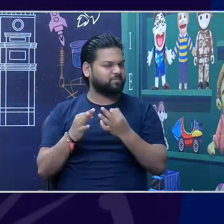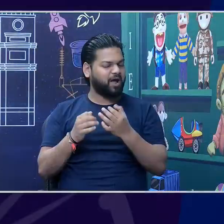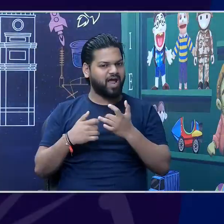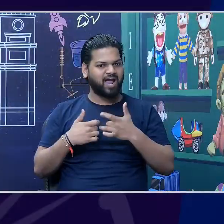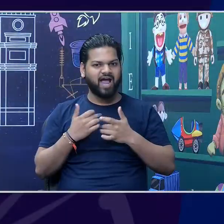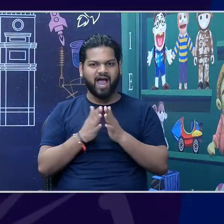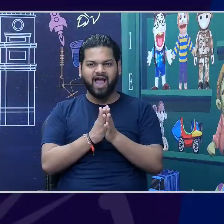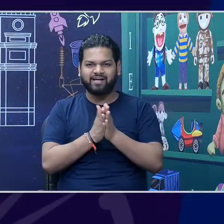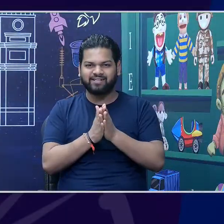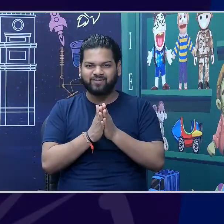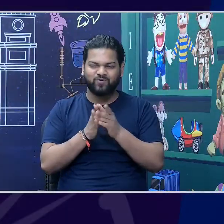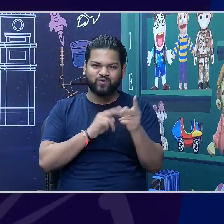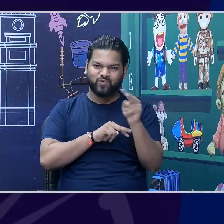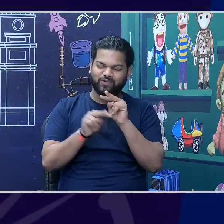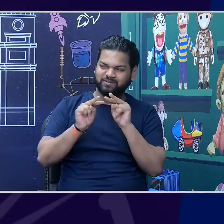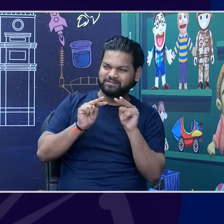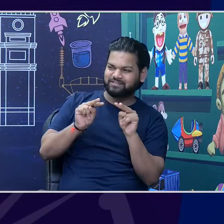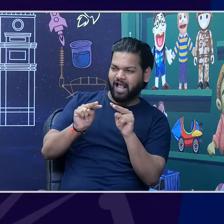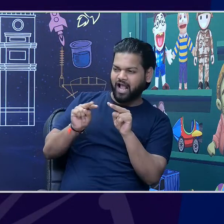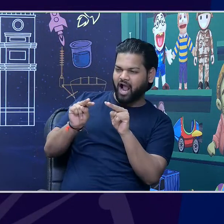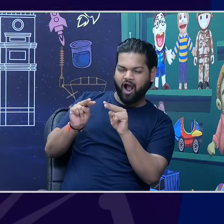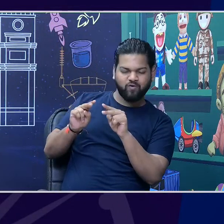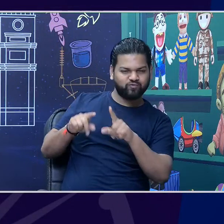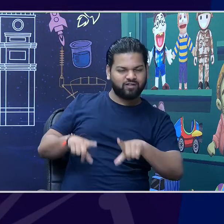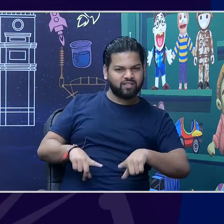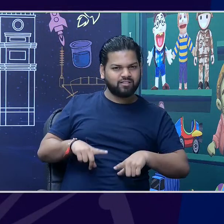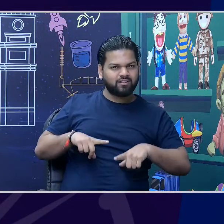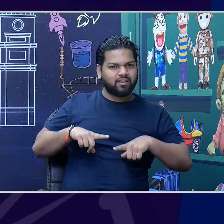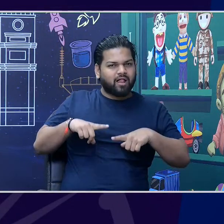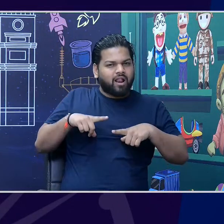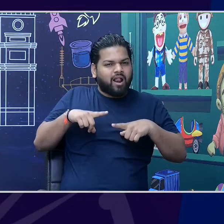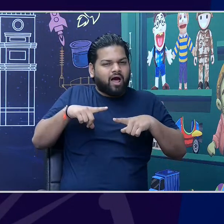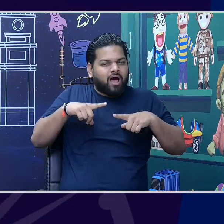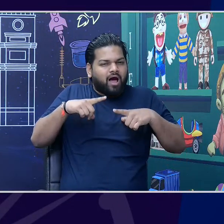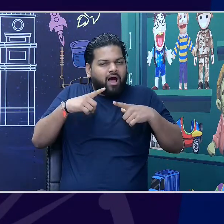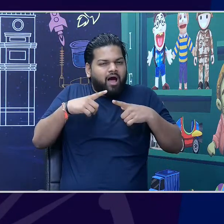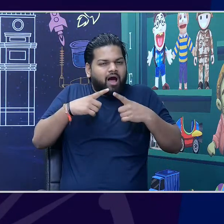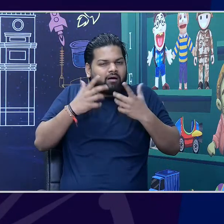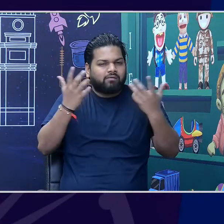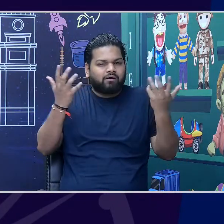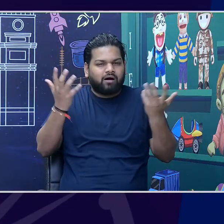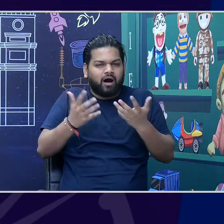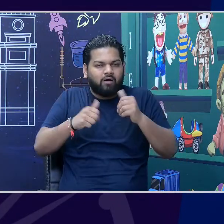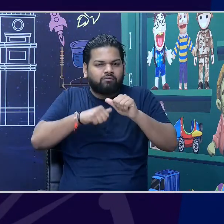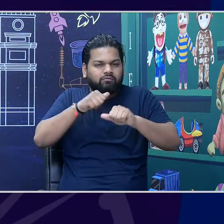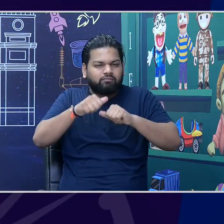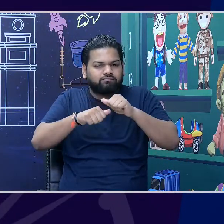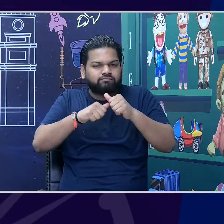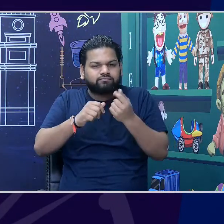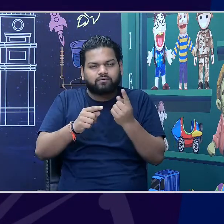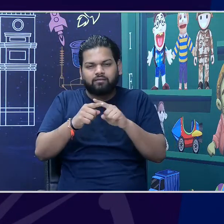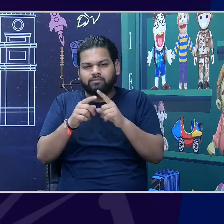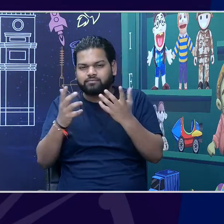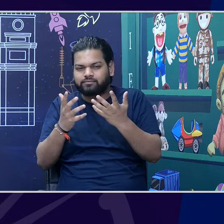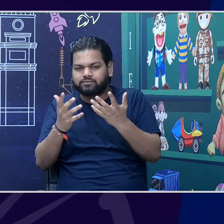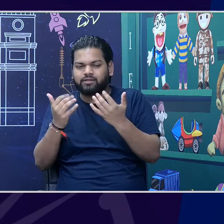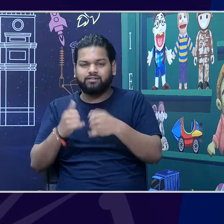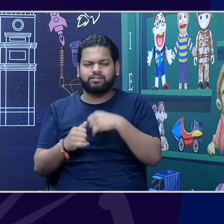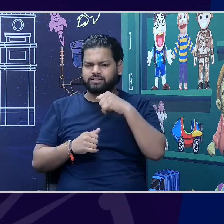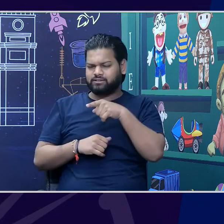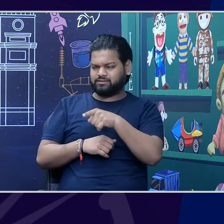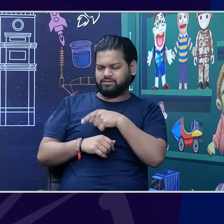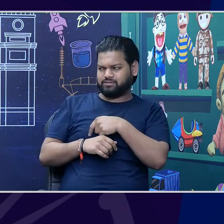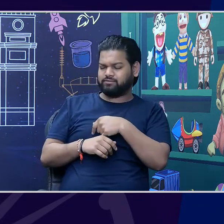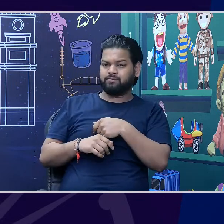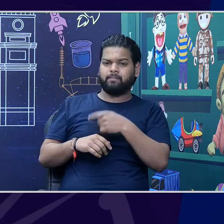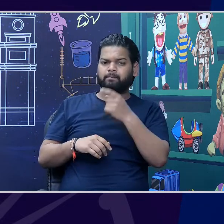interesting to watch his journey and his words. And so Ms. Divya, what's your take on this video? All